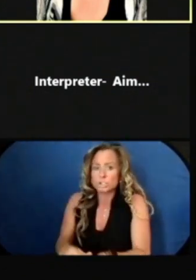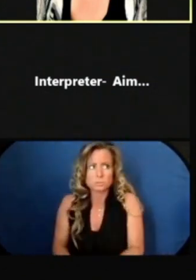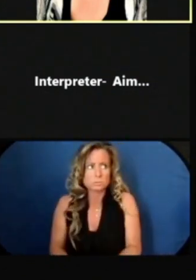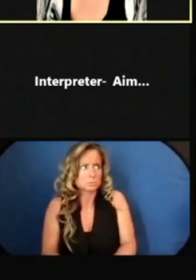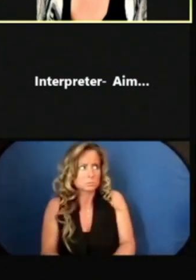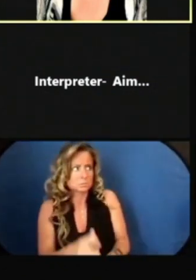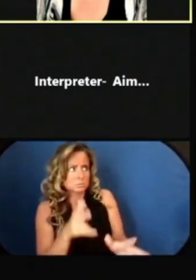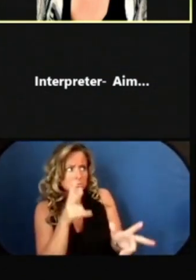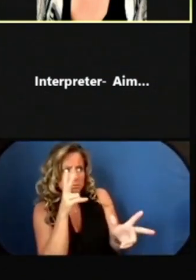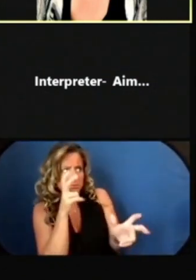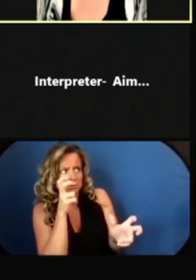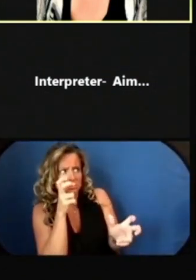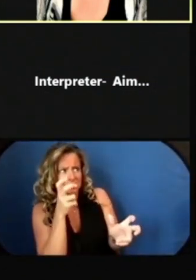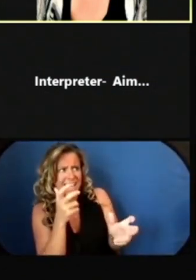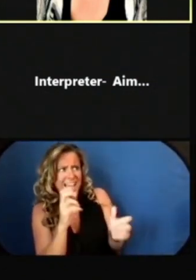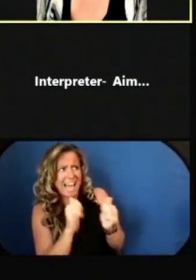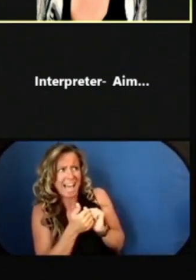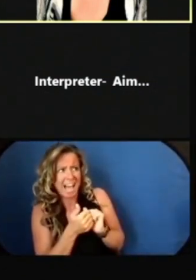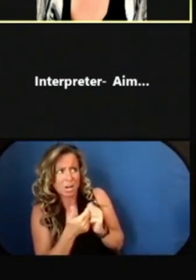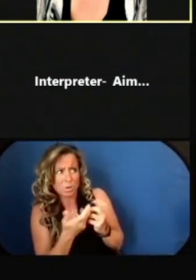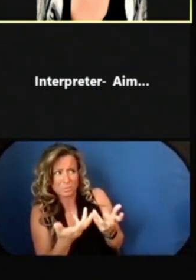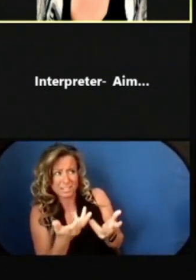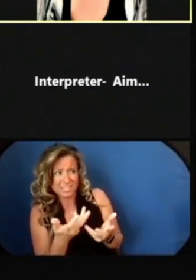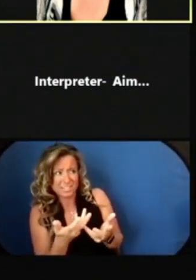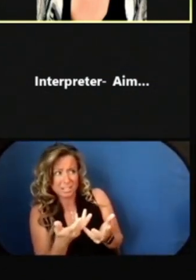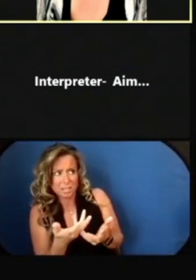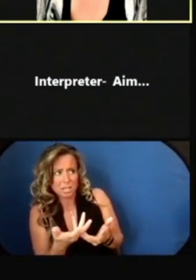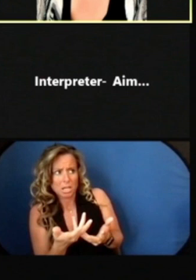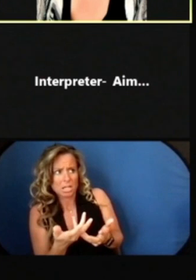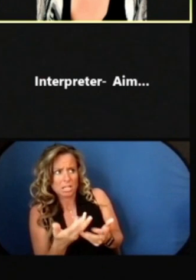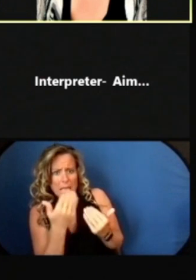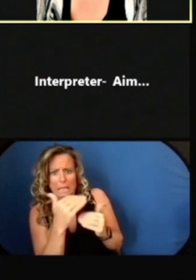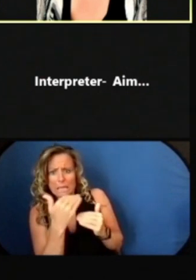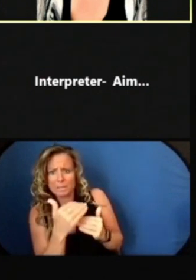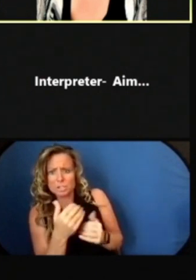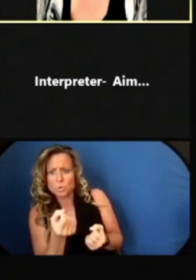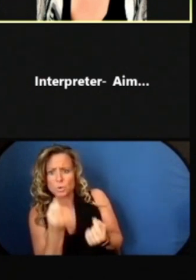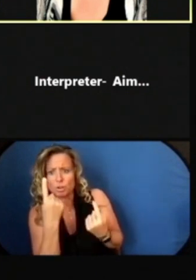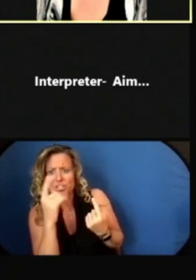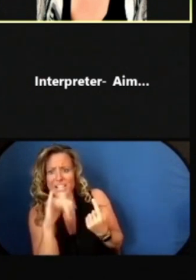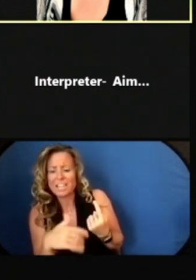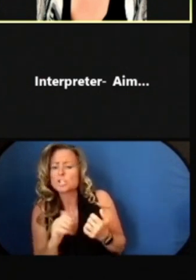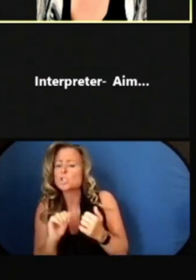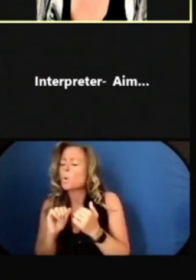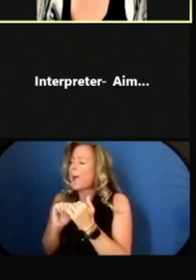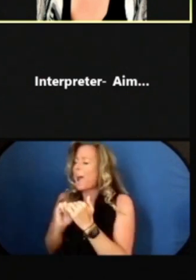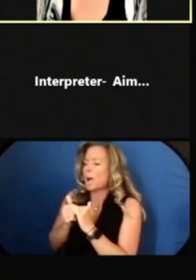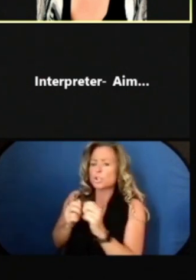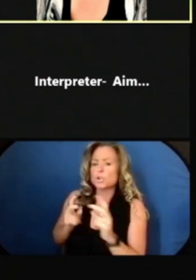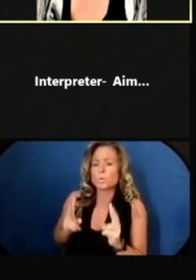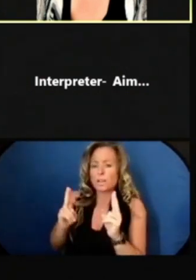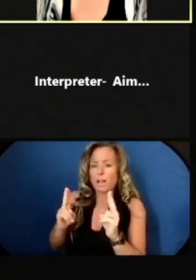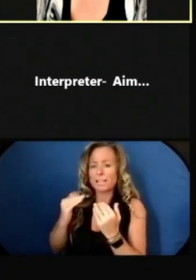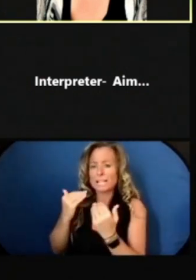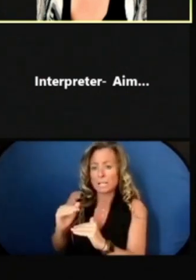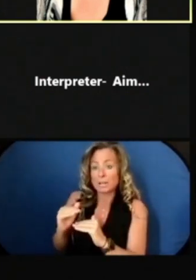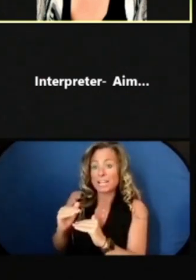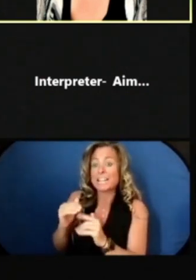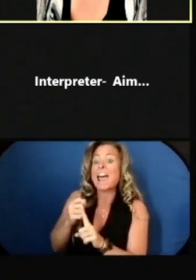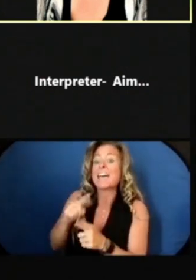So how do you keep them engaged? Even using technology, you have an opportunity to create content